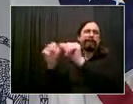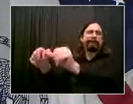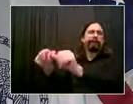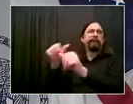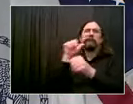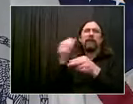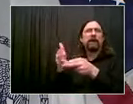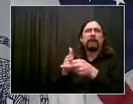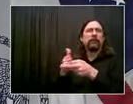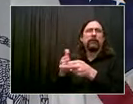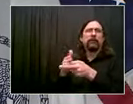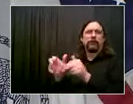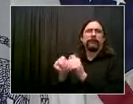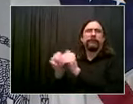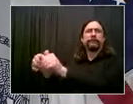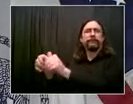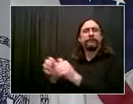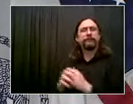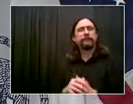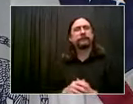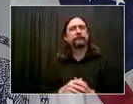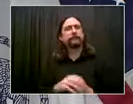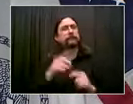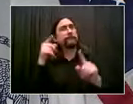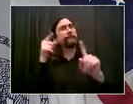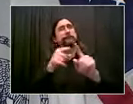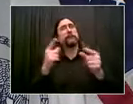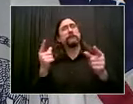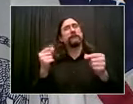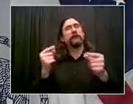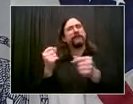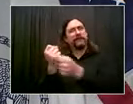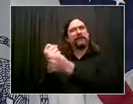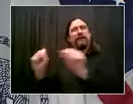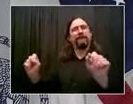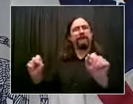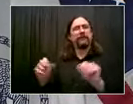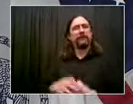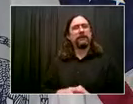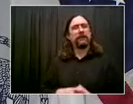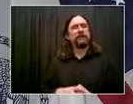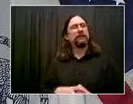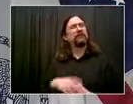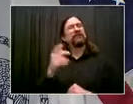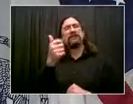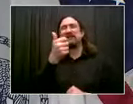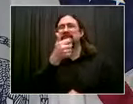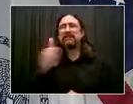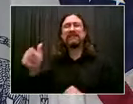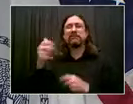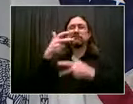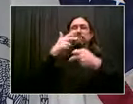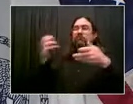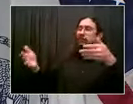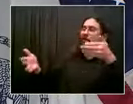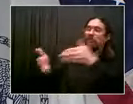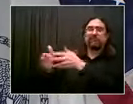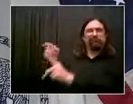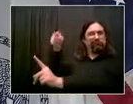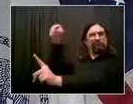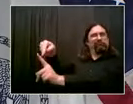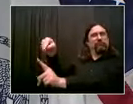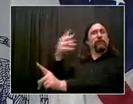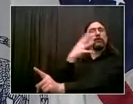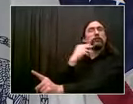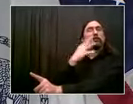that anti-Semitism will not be accepted. And look, everyone, just to conclude today, I think this